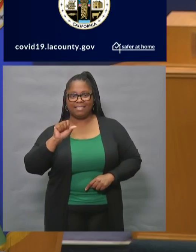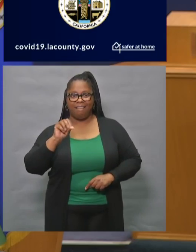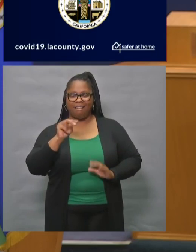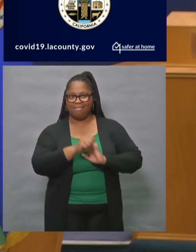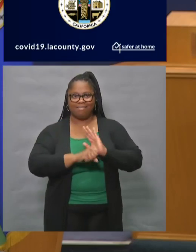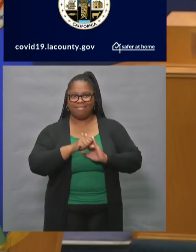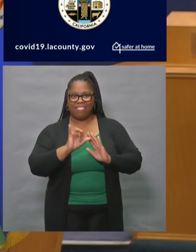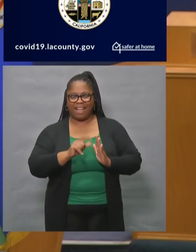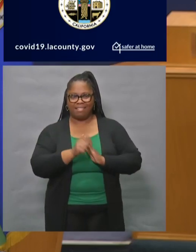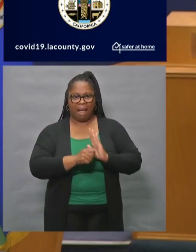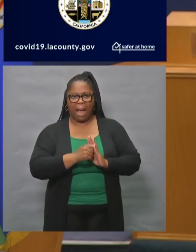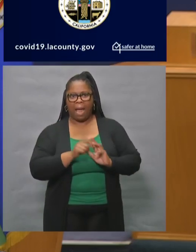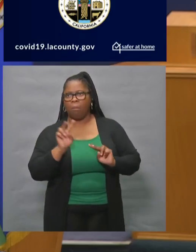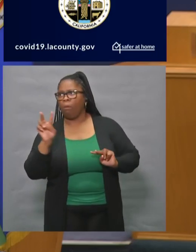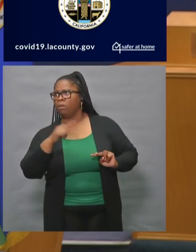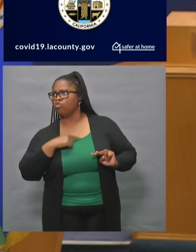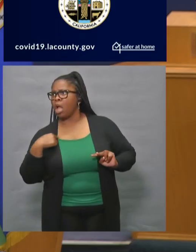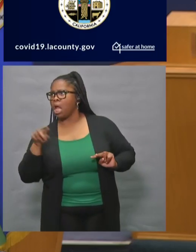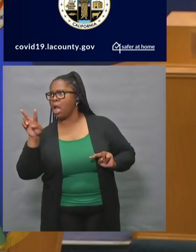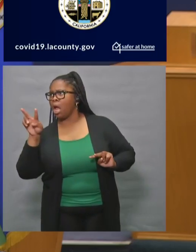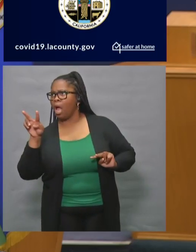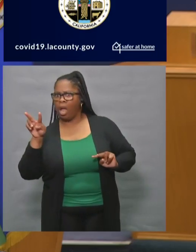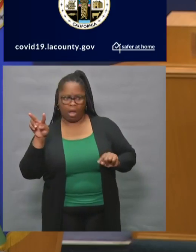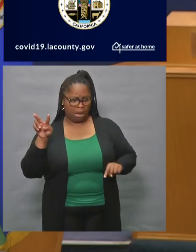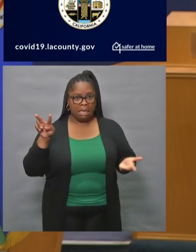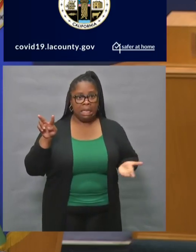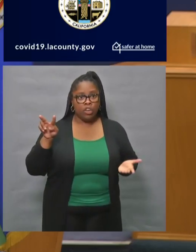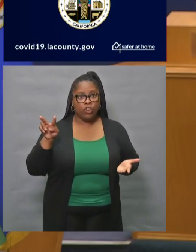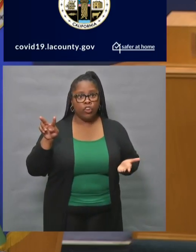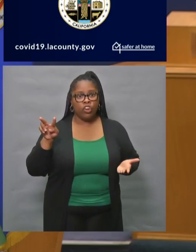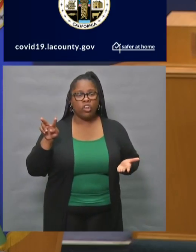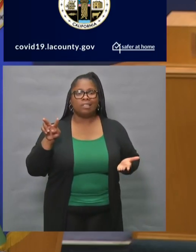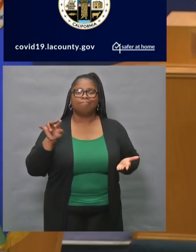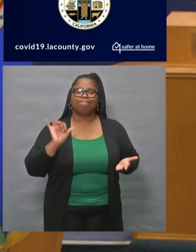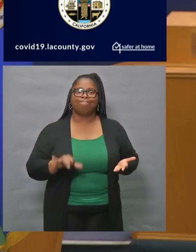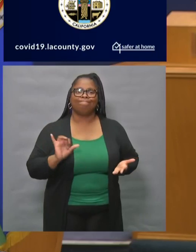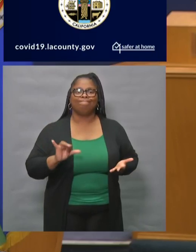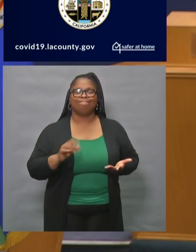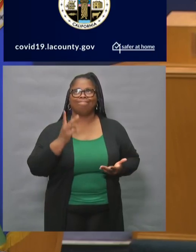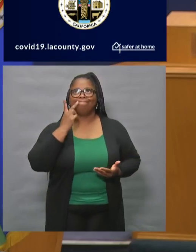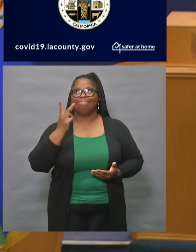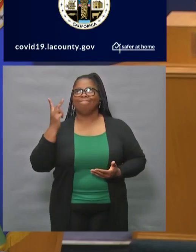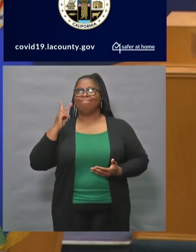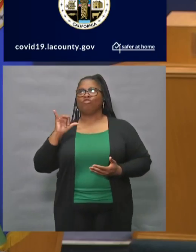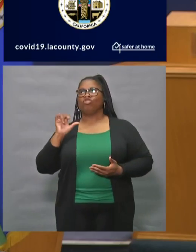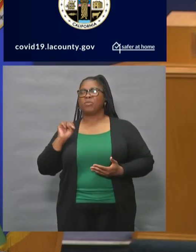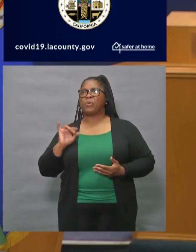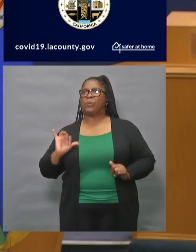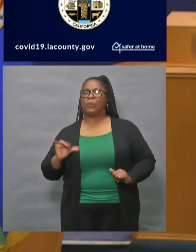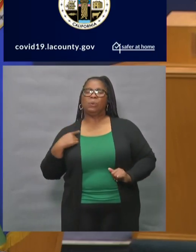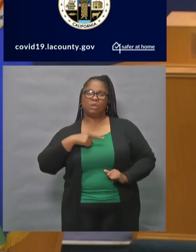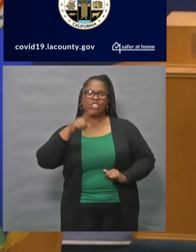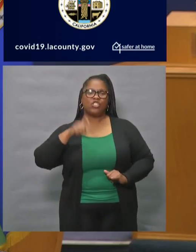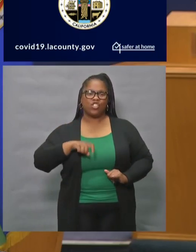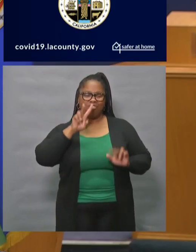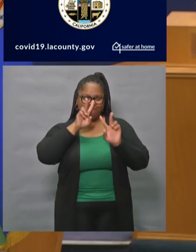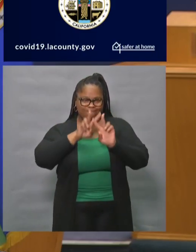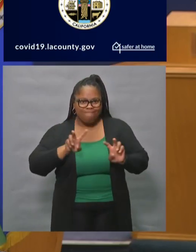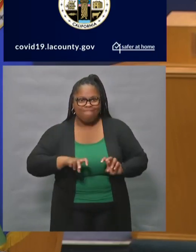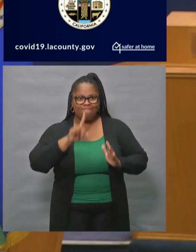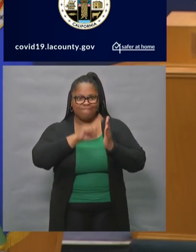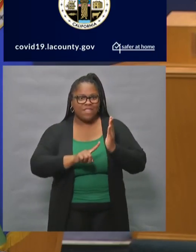In hindsight, we should have probably looked more carefully, particularly at deaths. But I